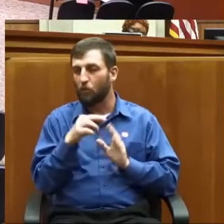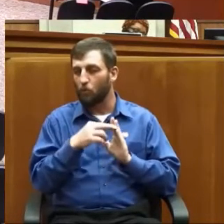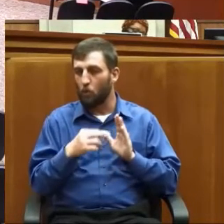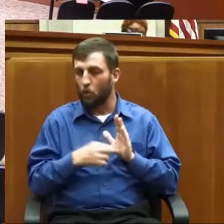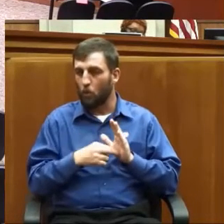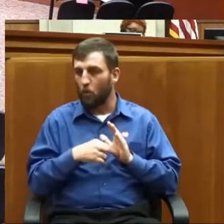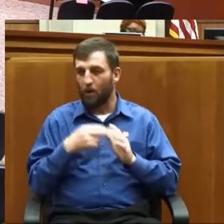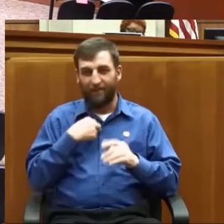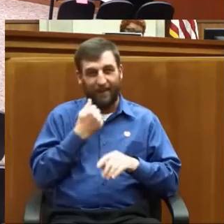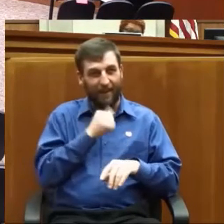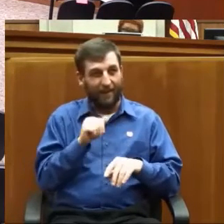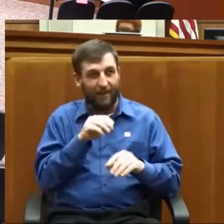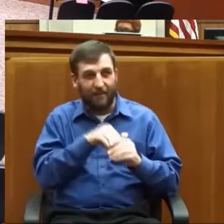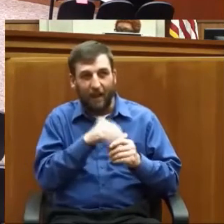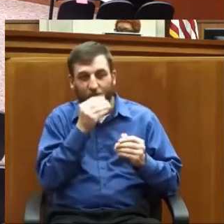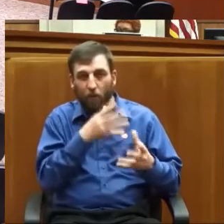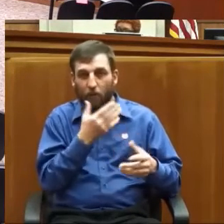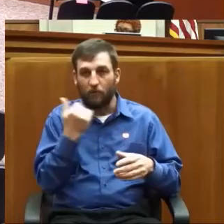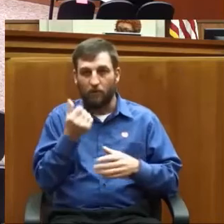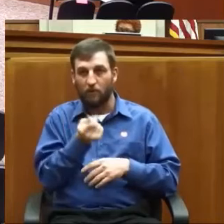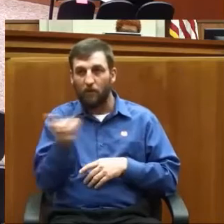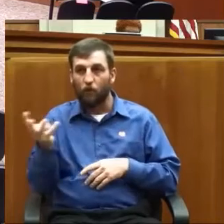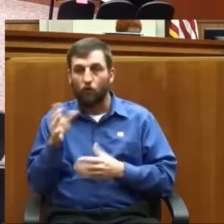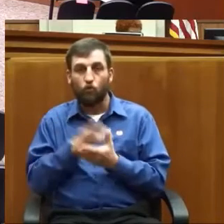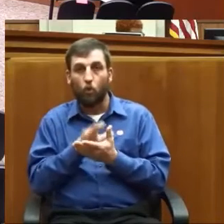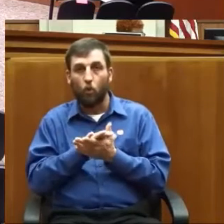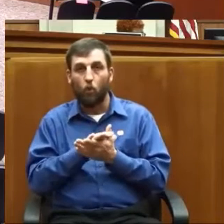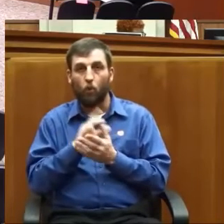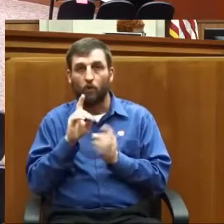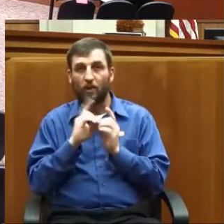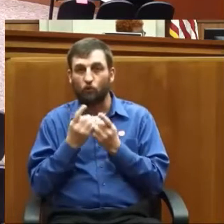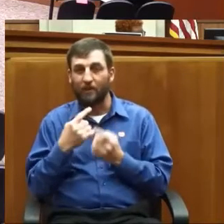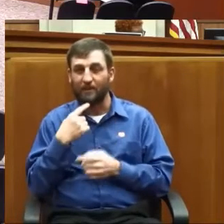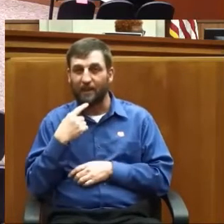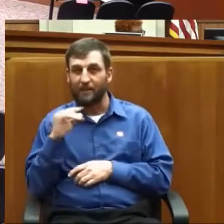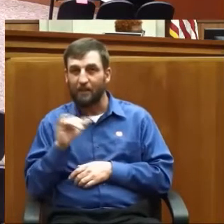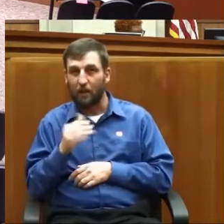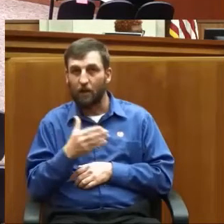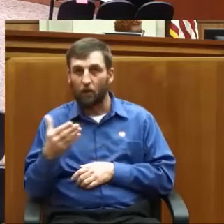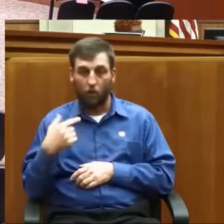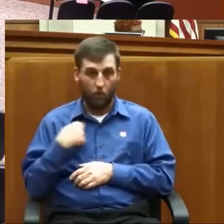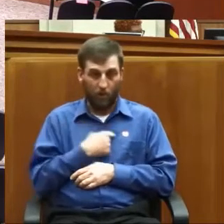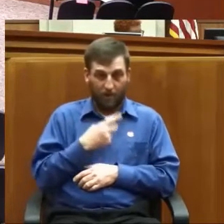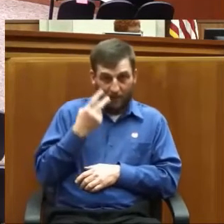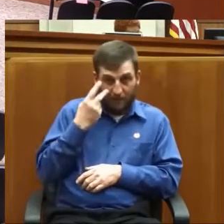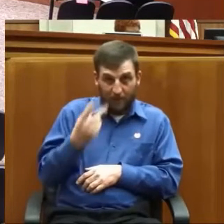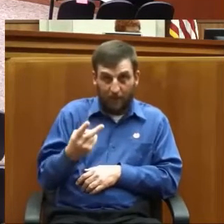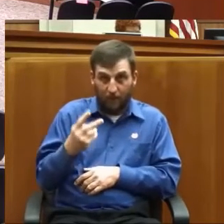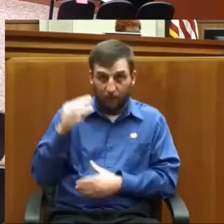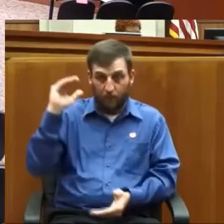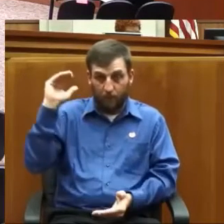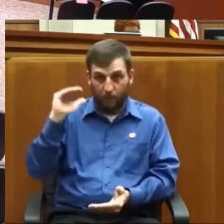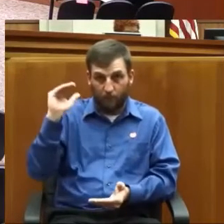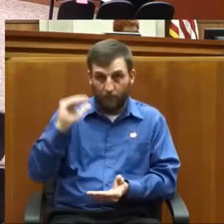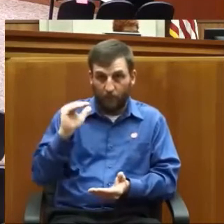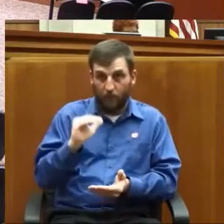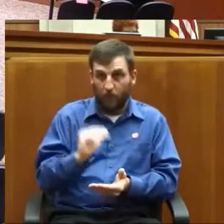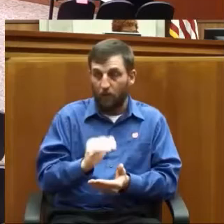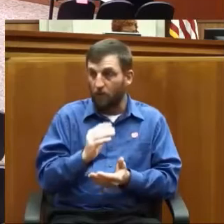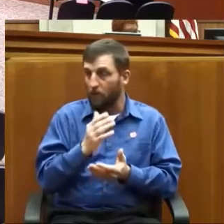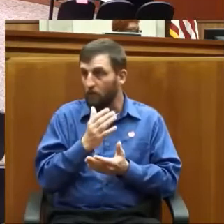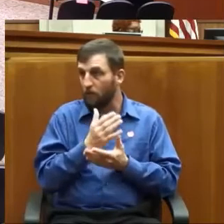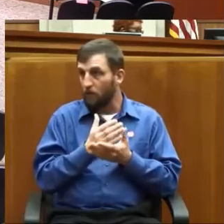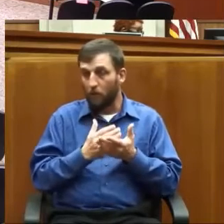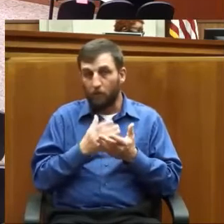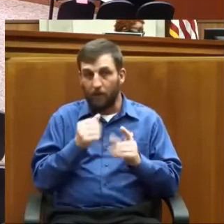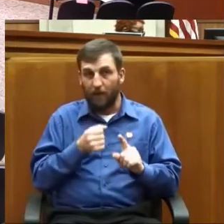any insight into it? Because there's a number of schools that are districts that are saying that. Are we seeing some significant declines in certain